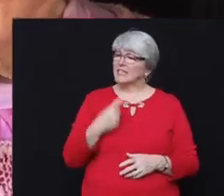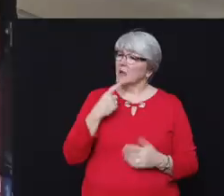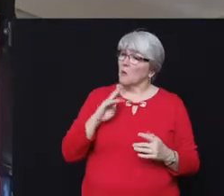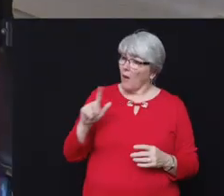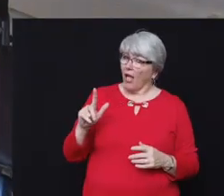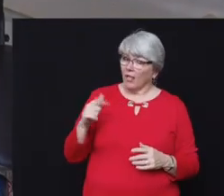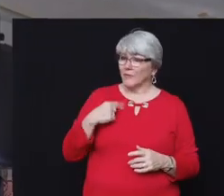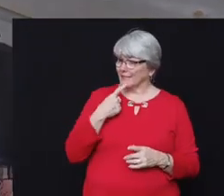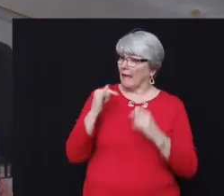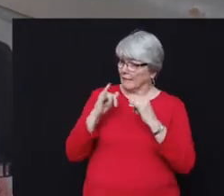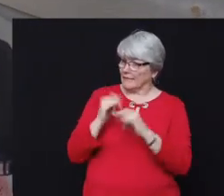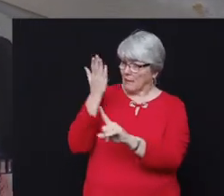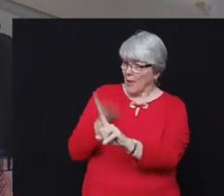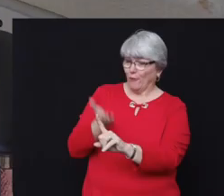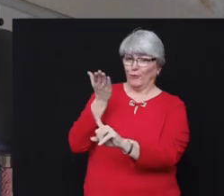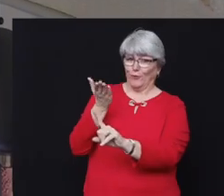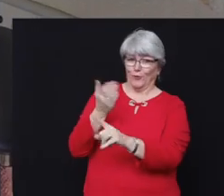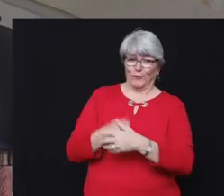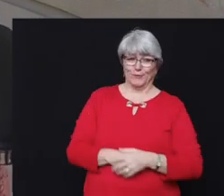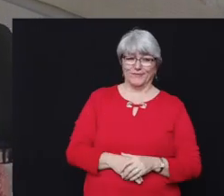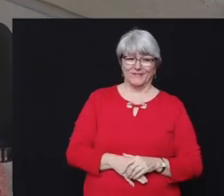well, we could say the same thing about you.